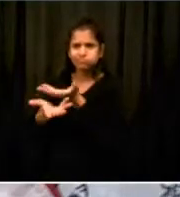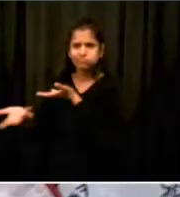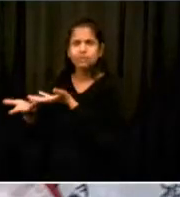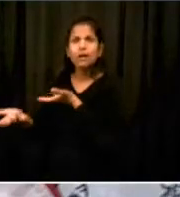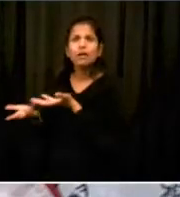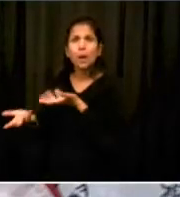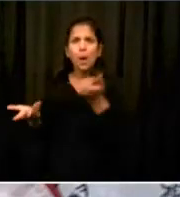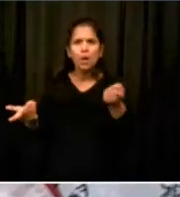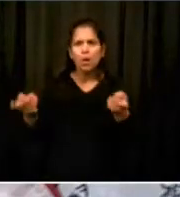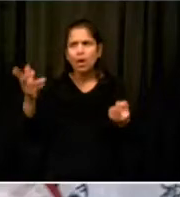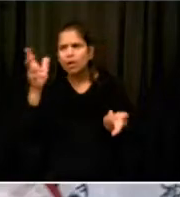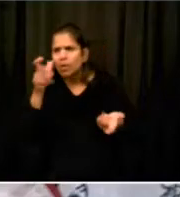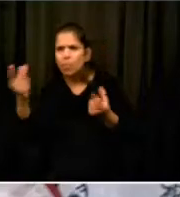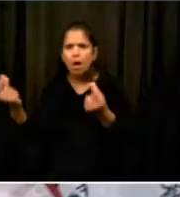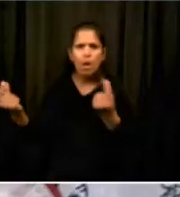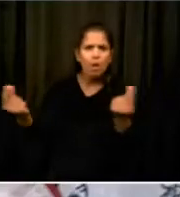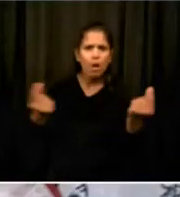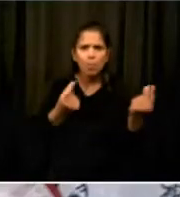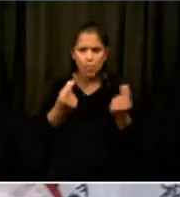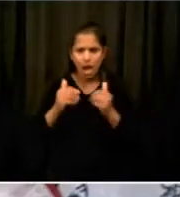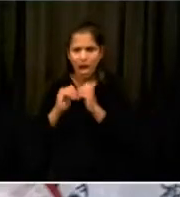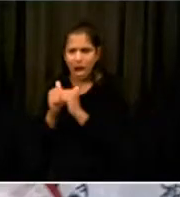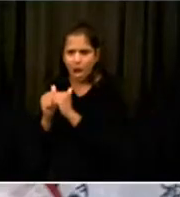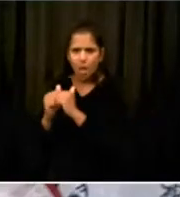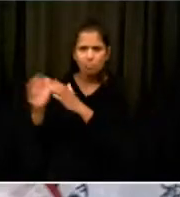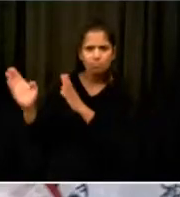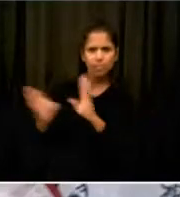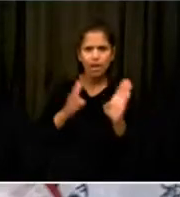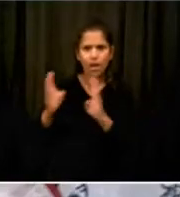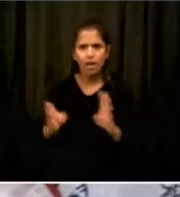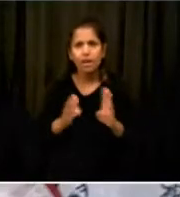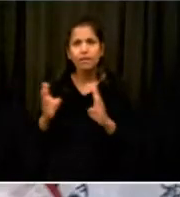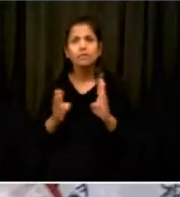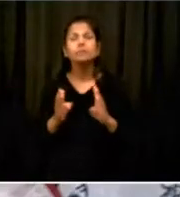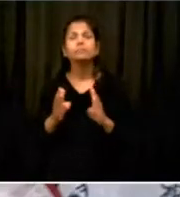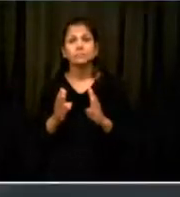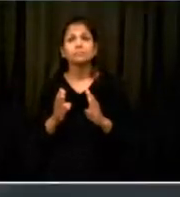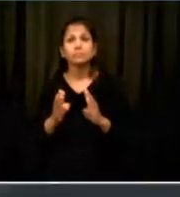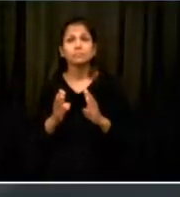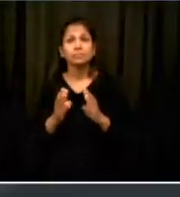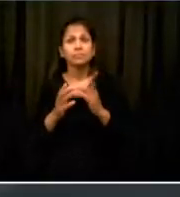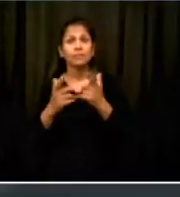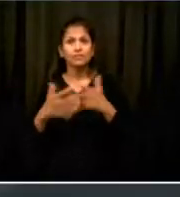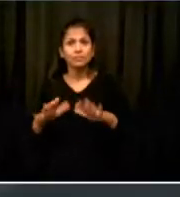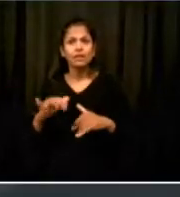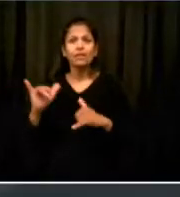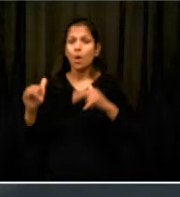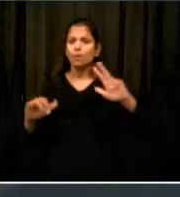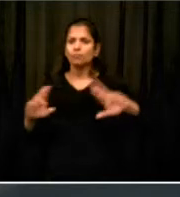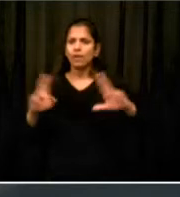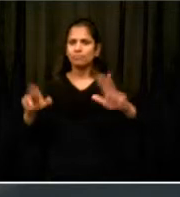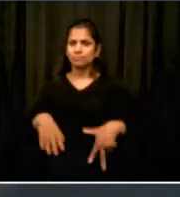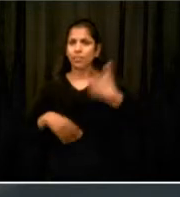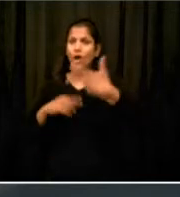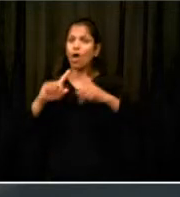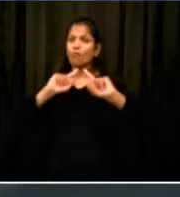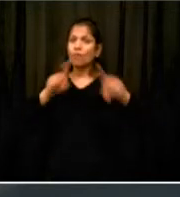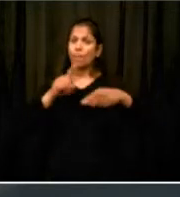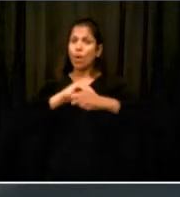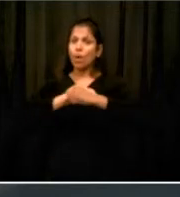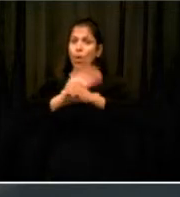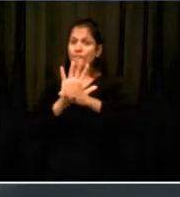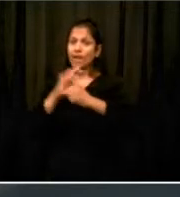change. So thank you for your good work, everyone. Now let's go to our indicators. First, the daily number of people admitted to hospitals for